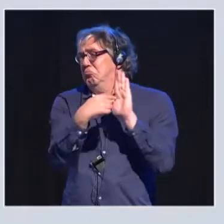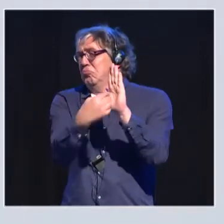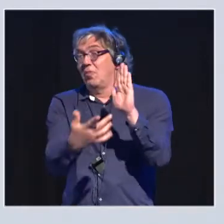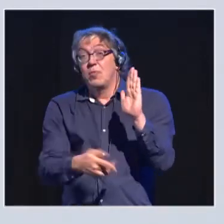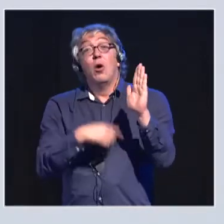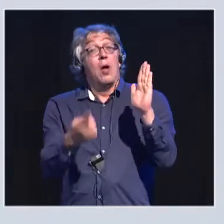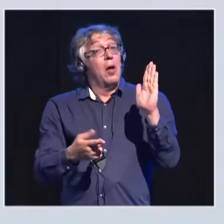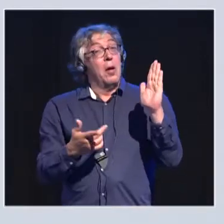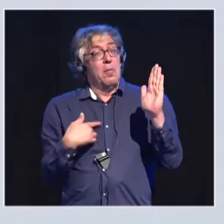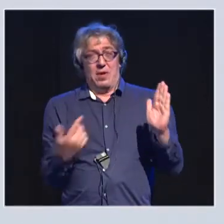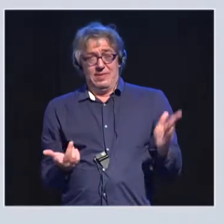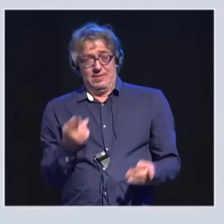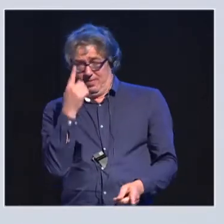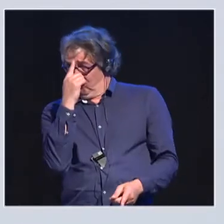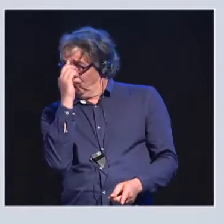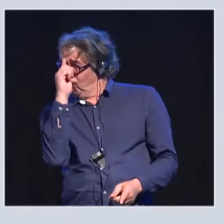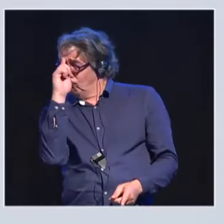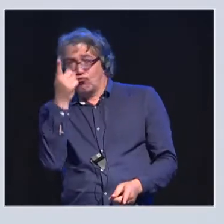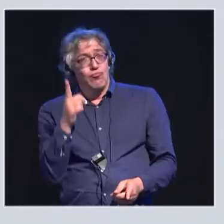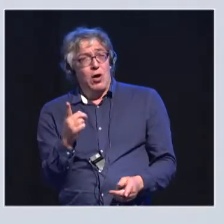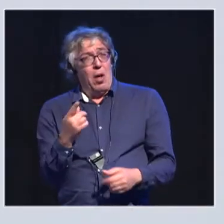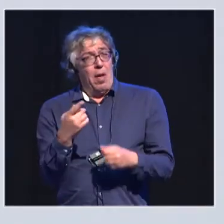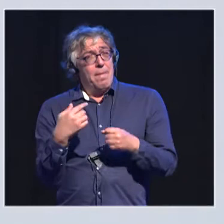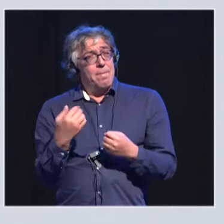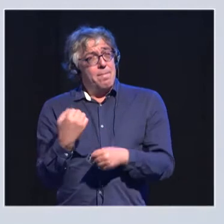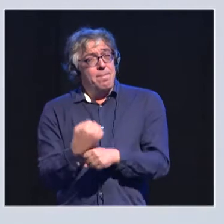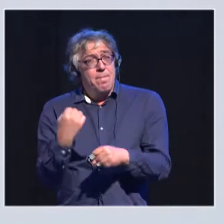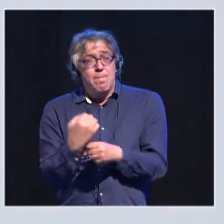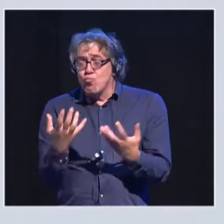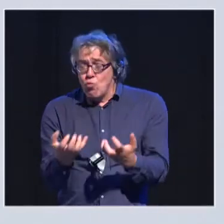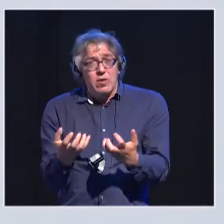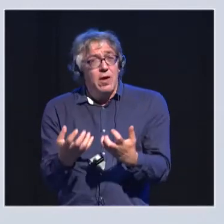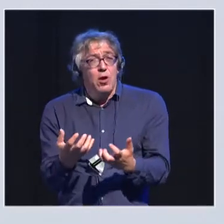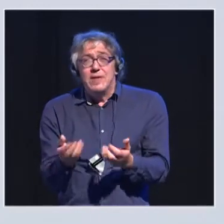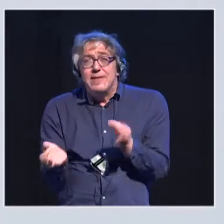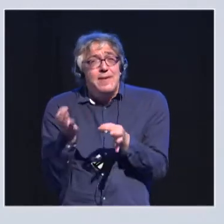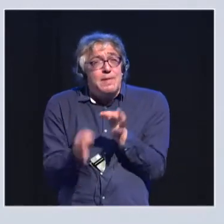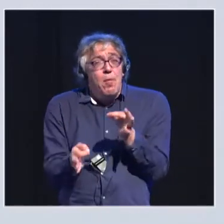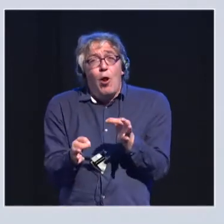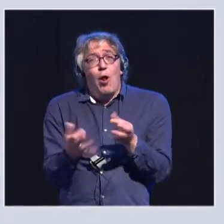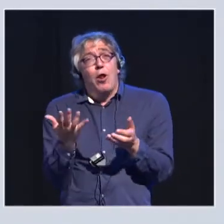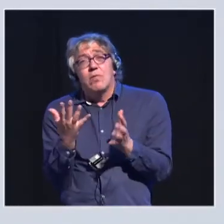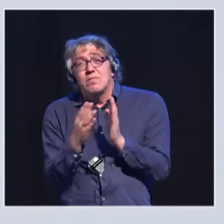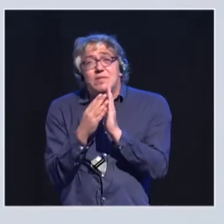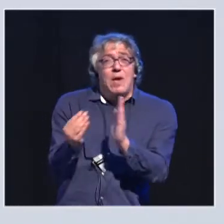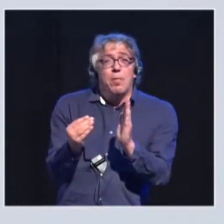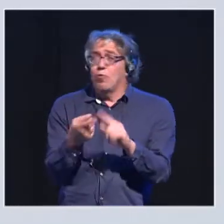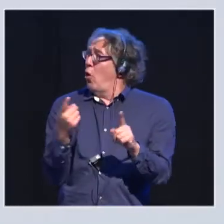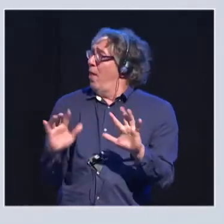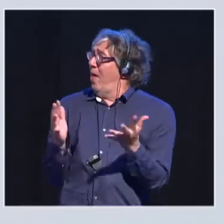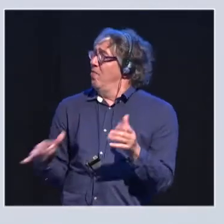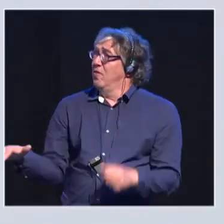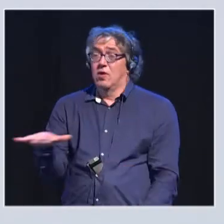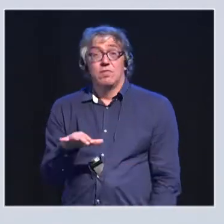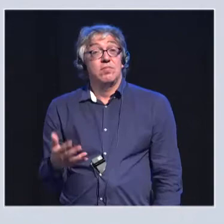it with simple materials you can find in your environment. For example, I taught some schoolgirls how to build a wind